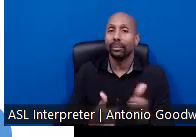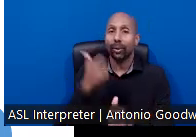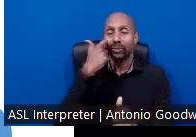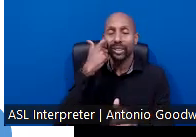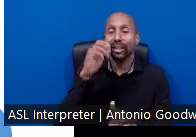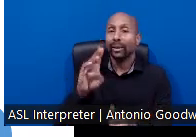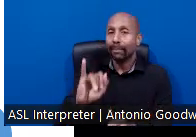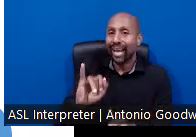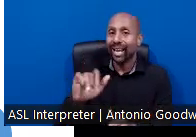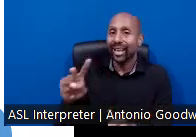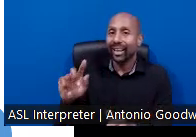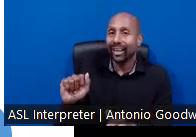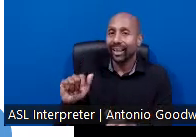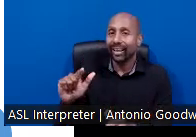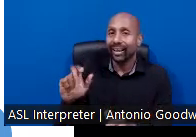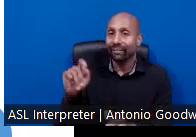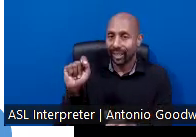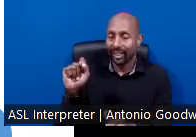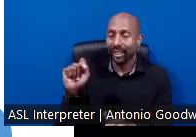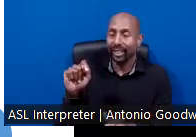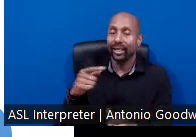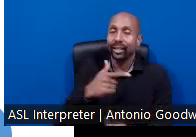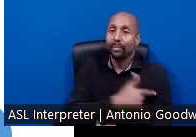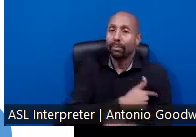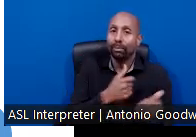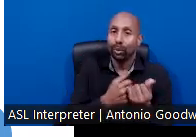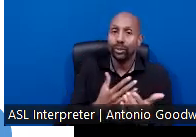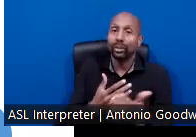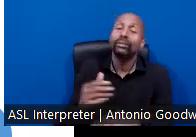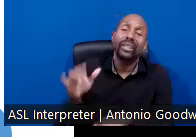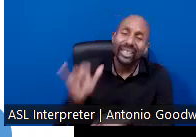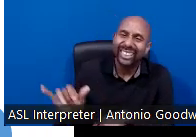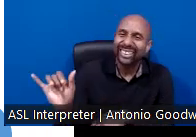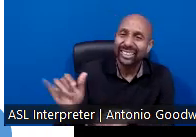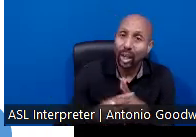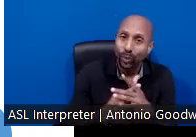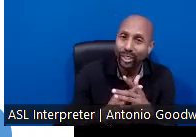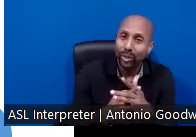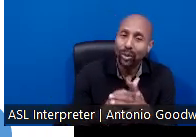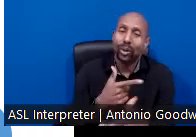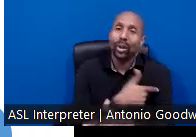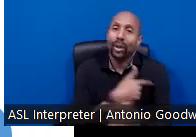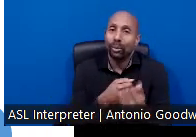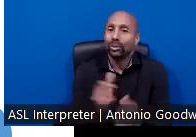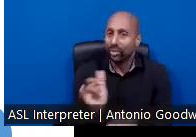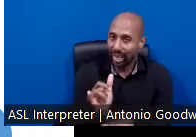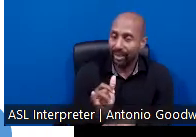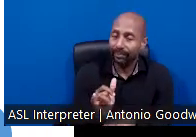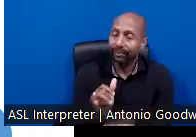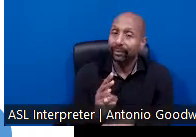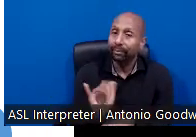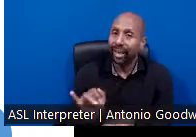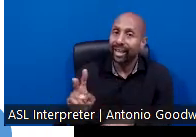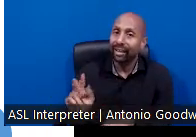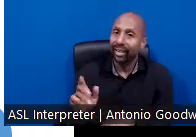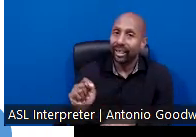updated bivalent booster is the same as the original bivalent booster, except we're trying to keep folks who